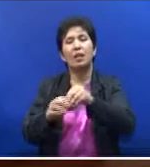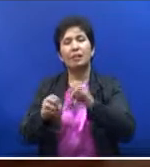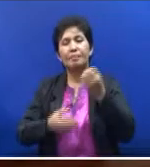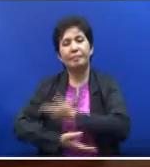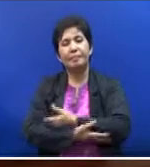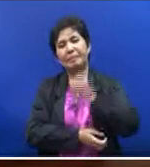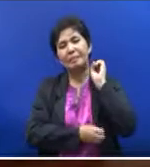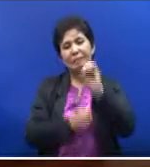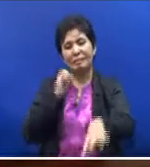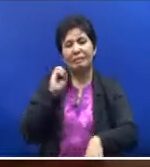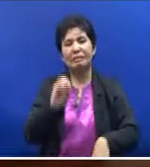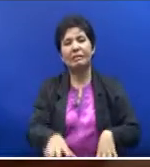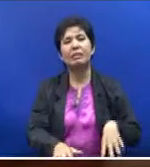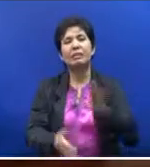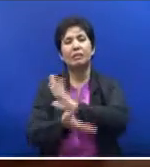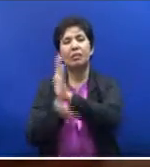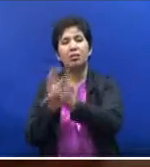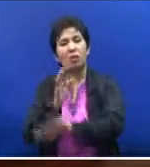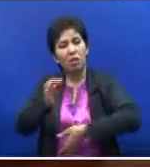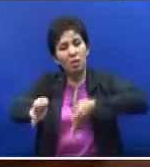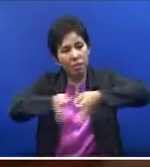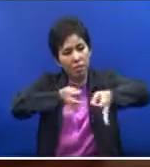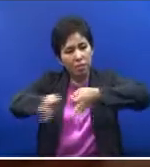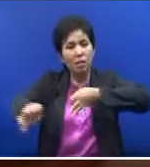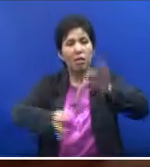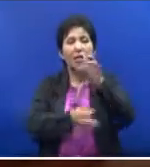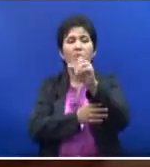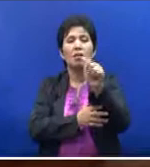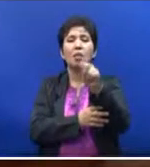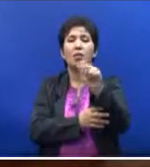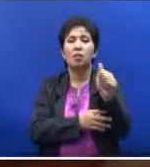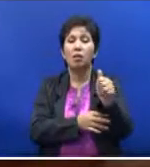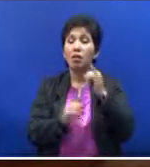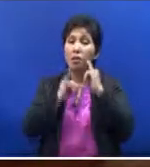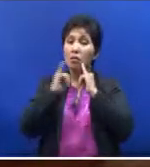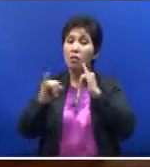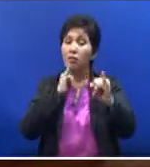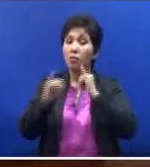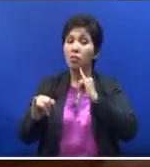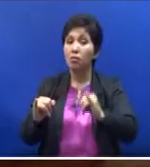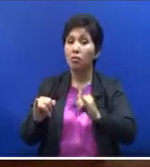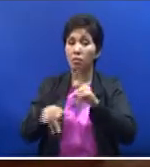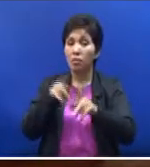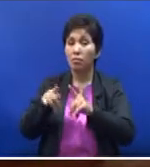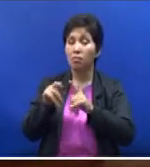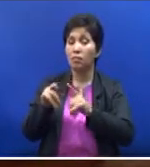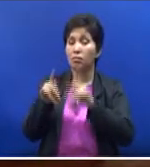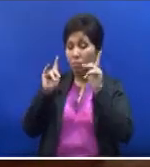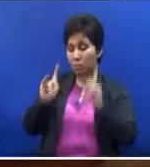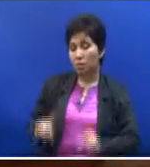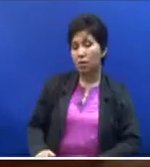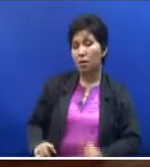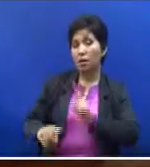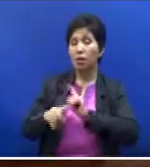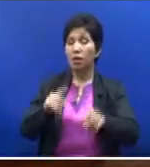And then the most important thing, in order to interpret the data, they do not have to interview the people personally, right?